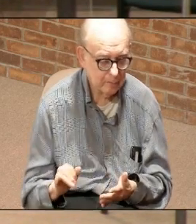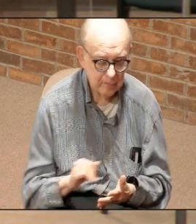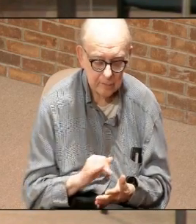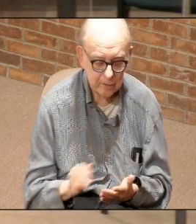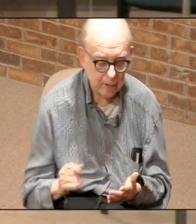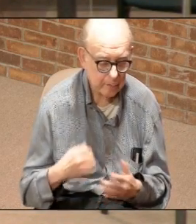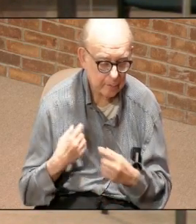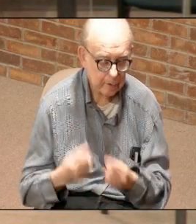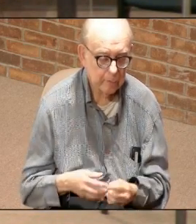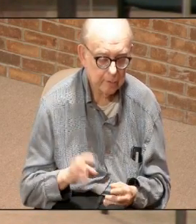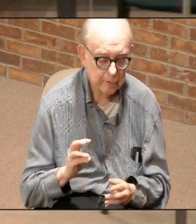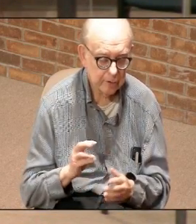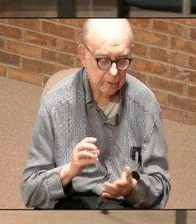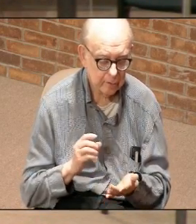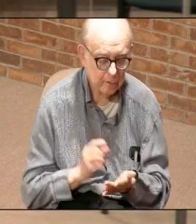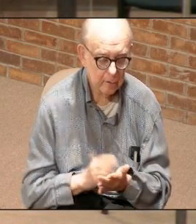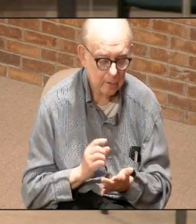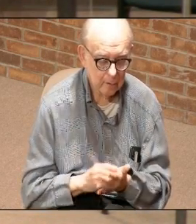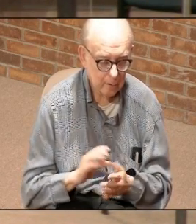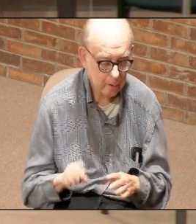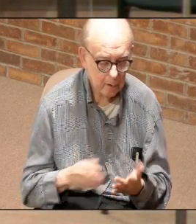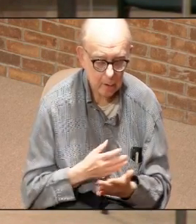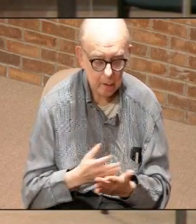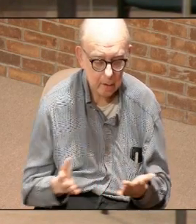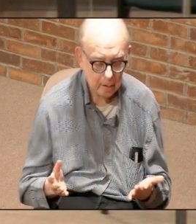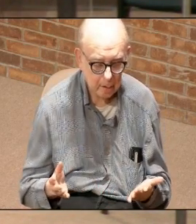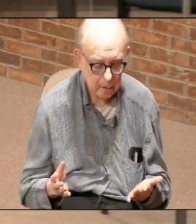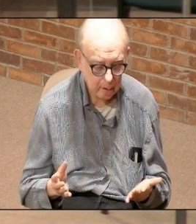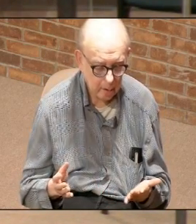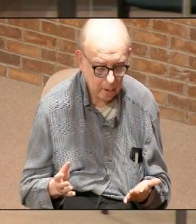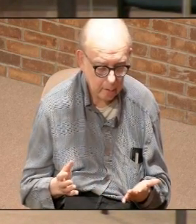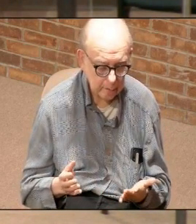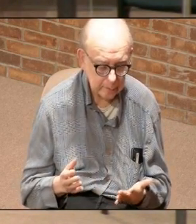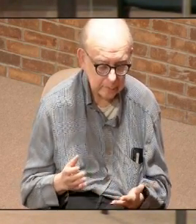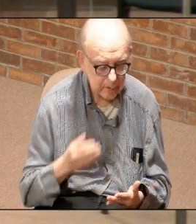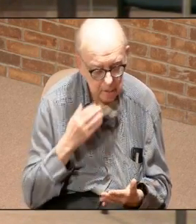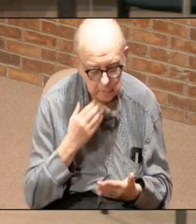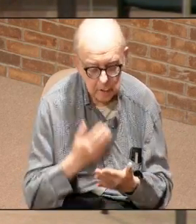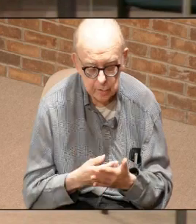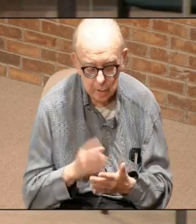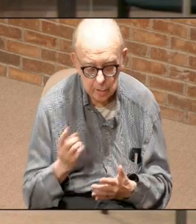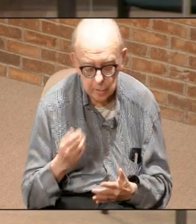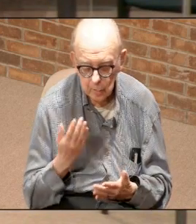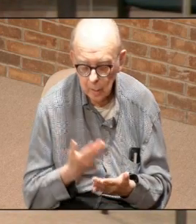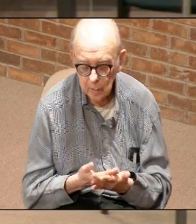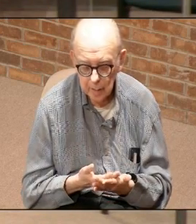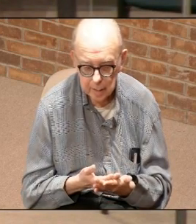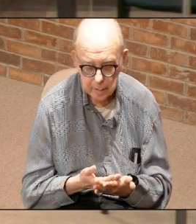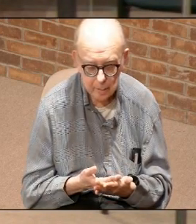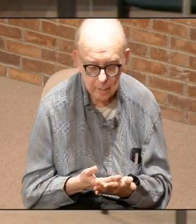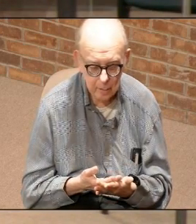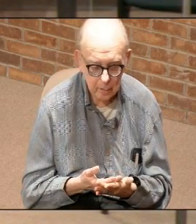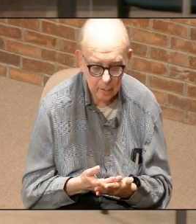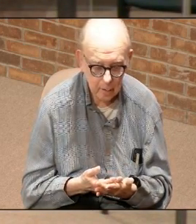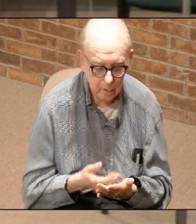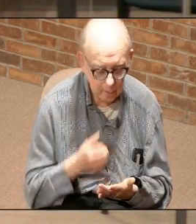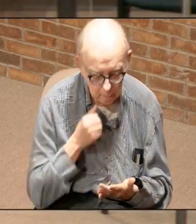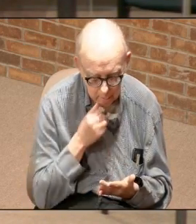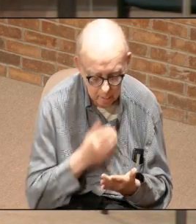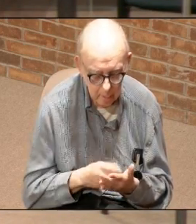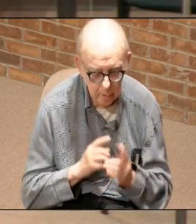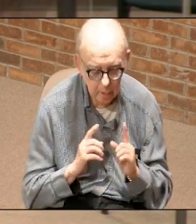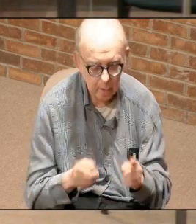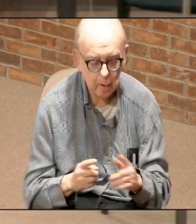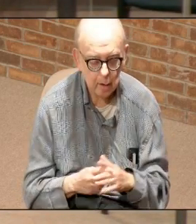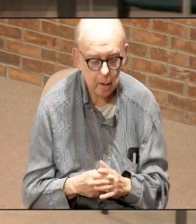grade. They would all do the same moves and all the same cheers, so she knew all of that. But she goes in and she